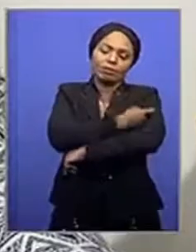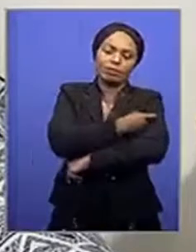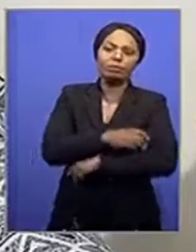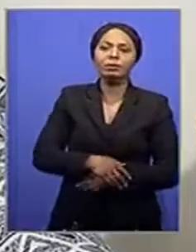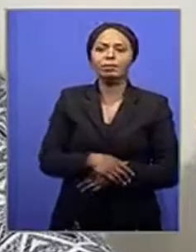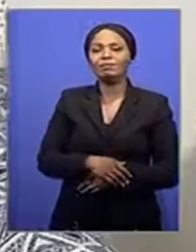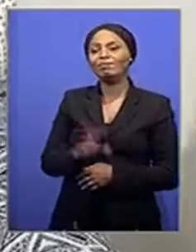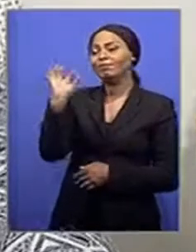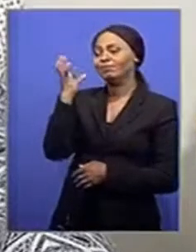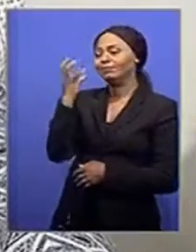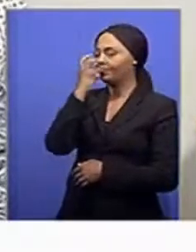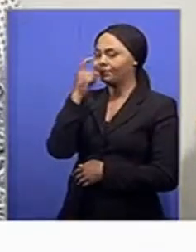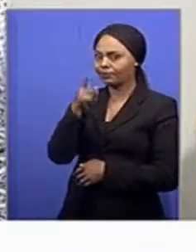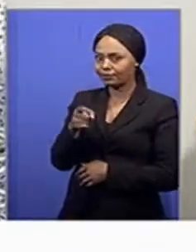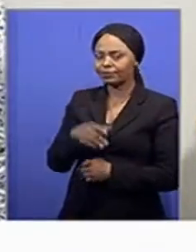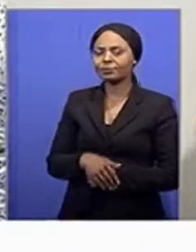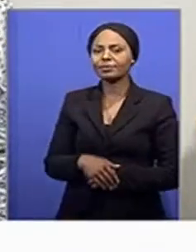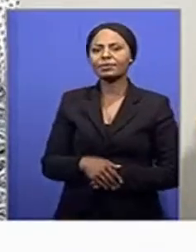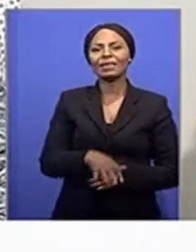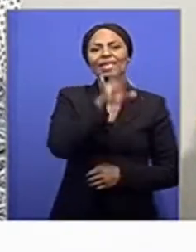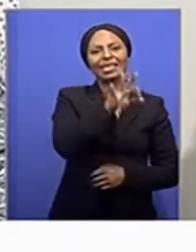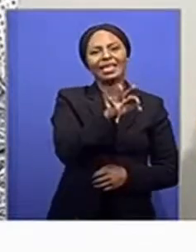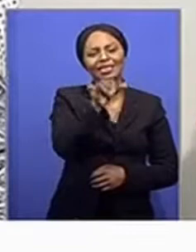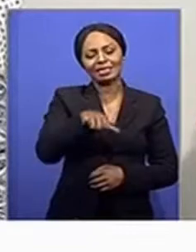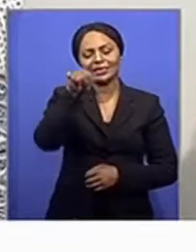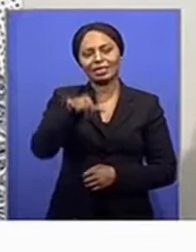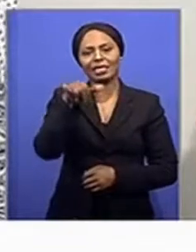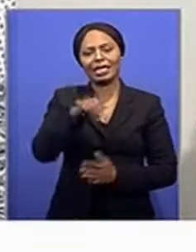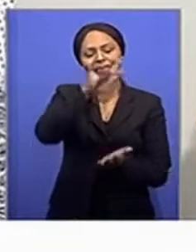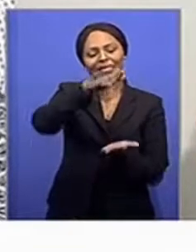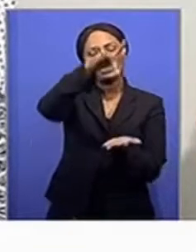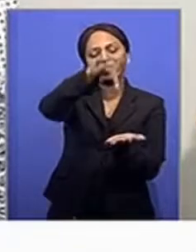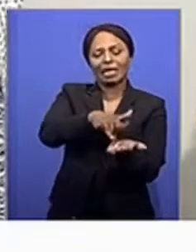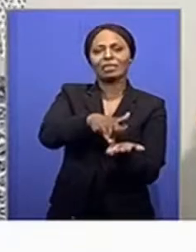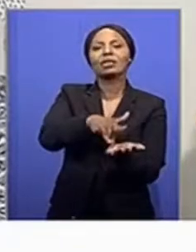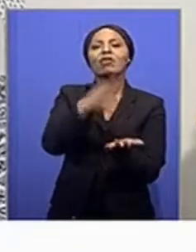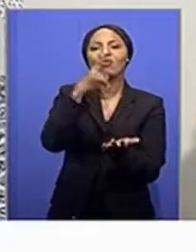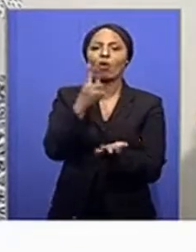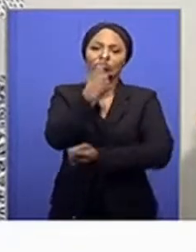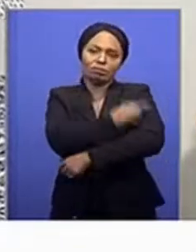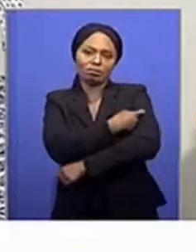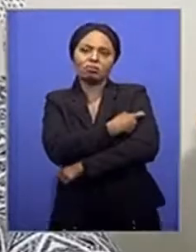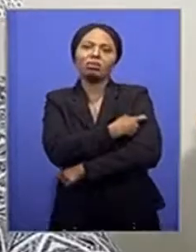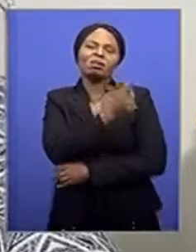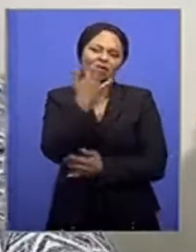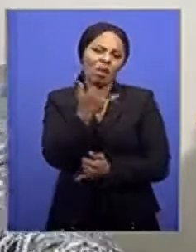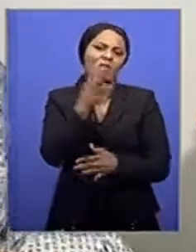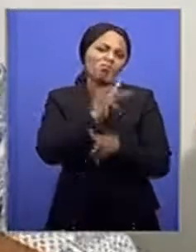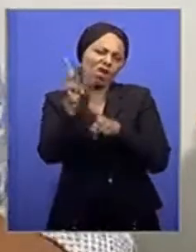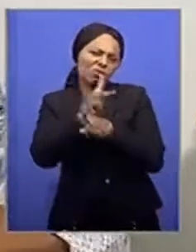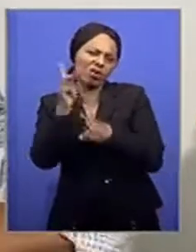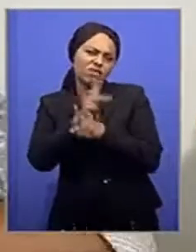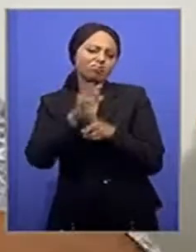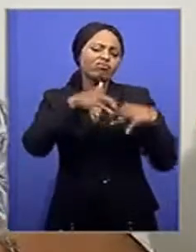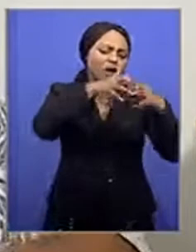has 316 vaccinators and we are recruiting to have more, and we are planning that